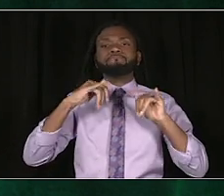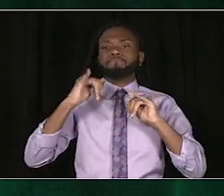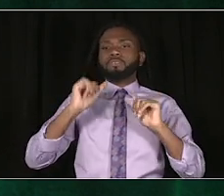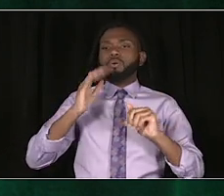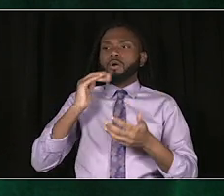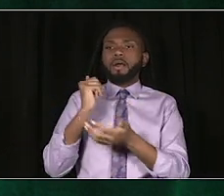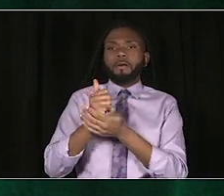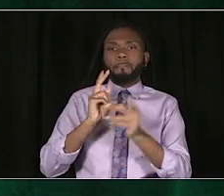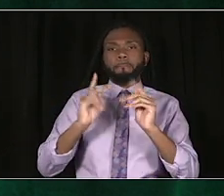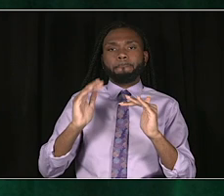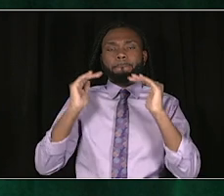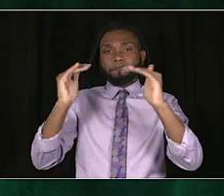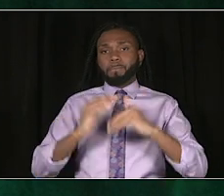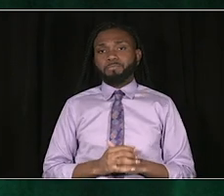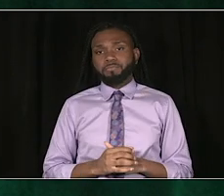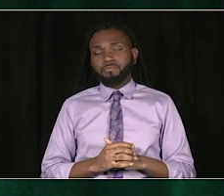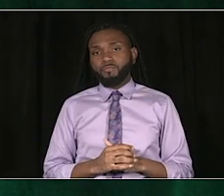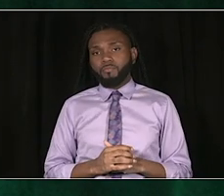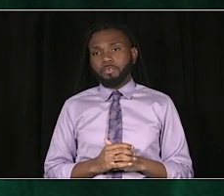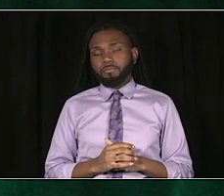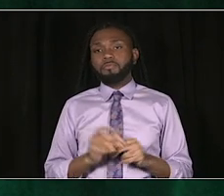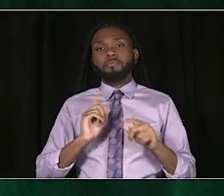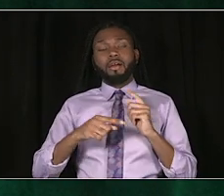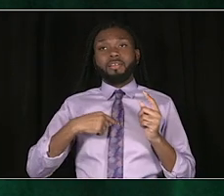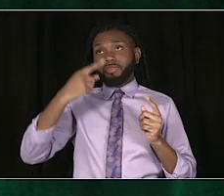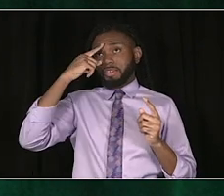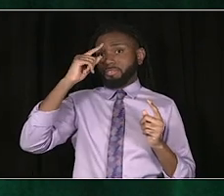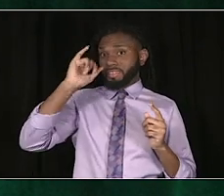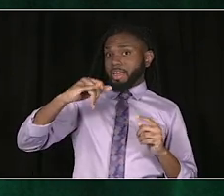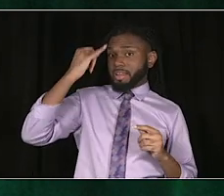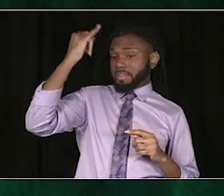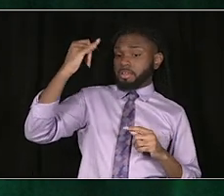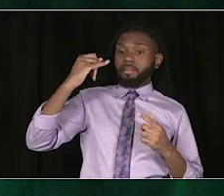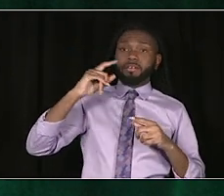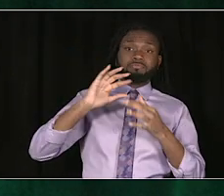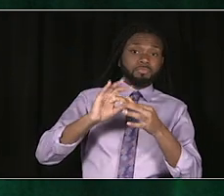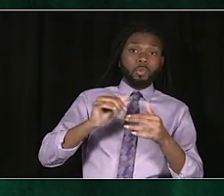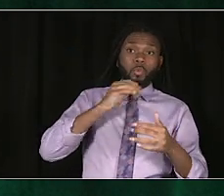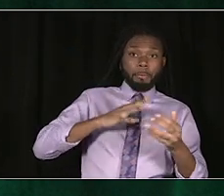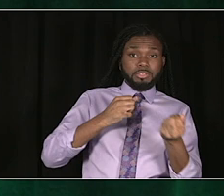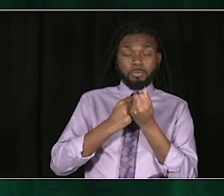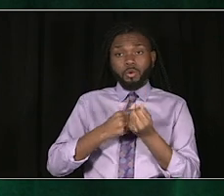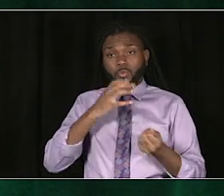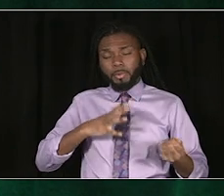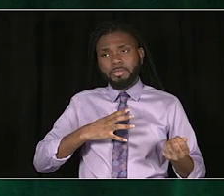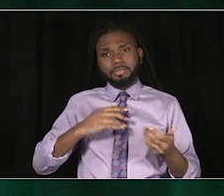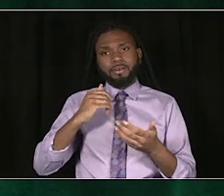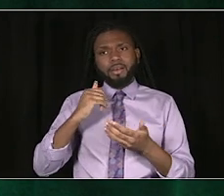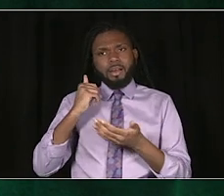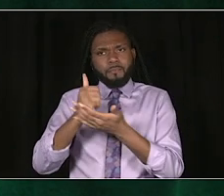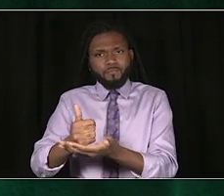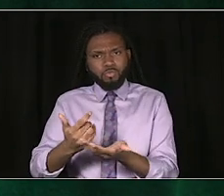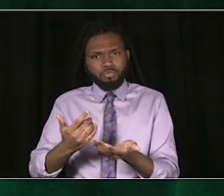think this idea that women supporting women is helpful for the sheer fact that